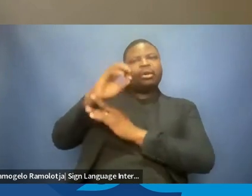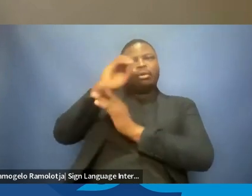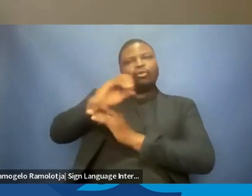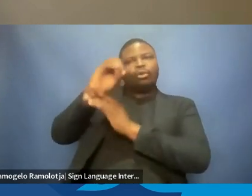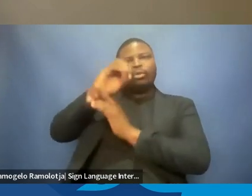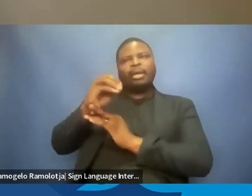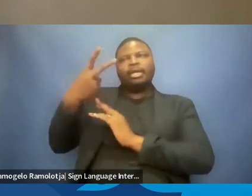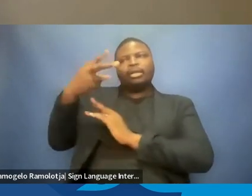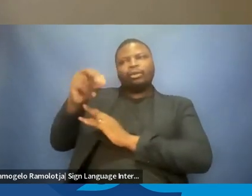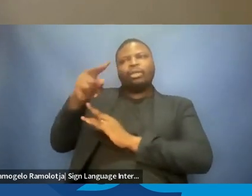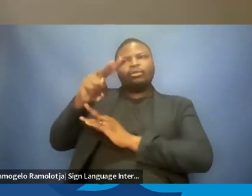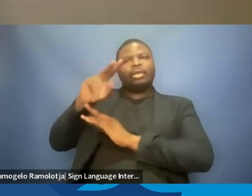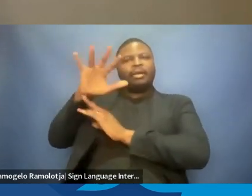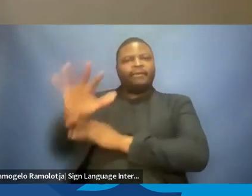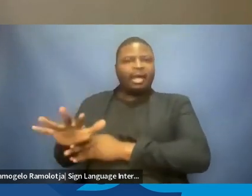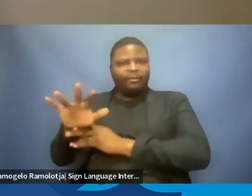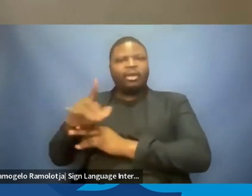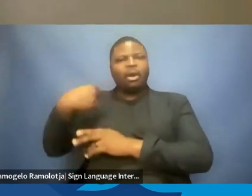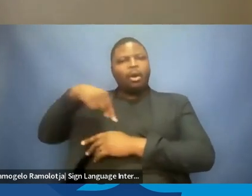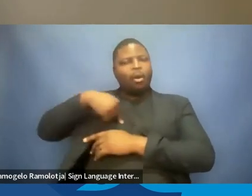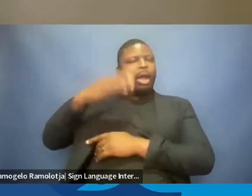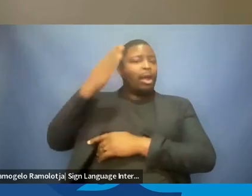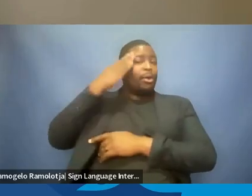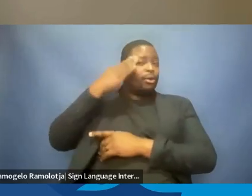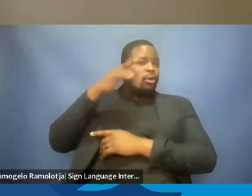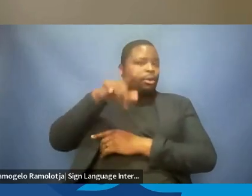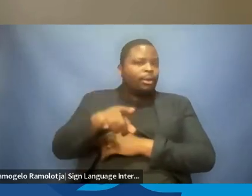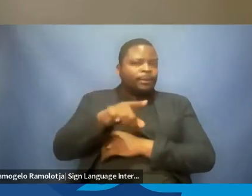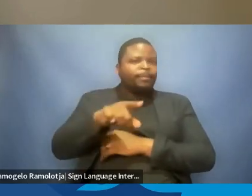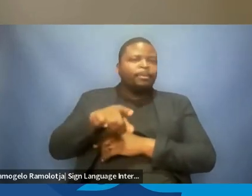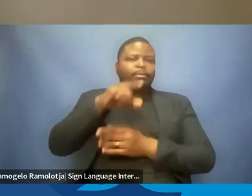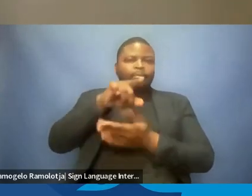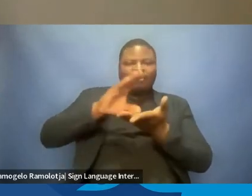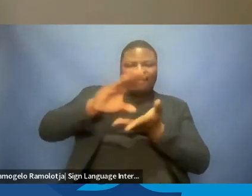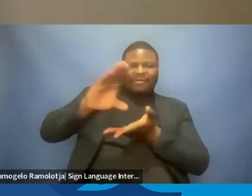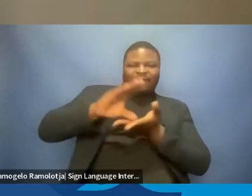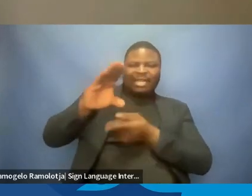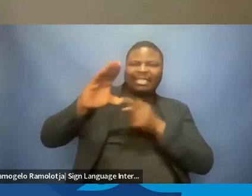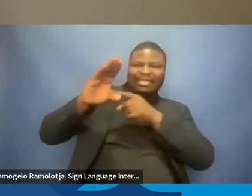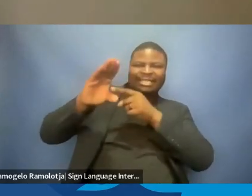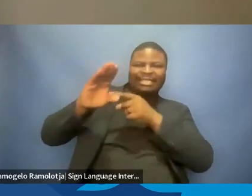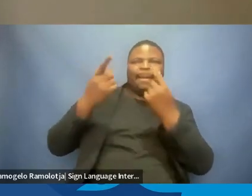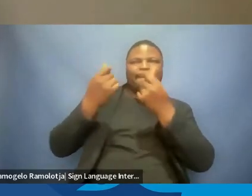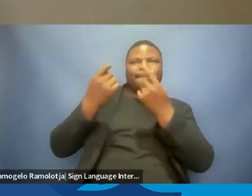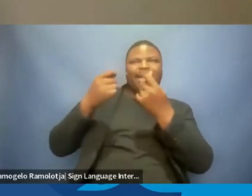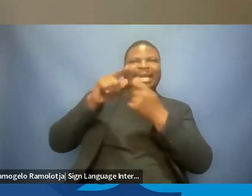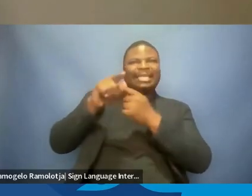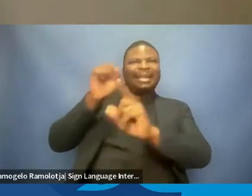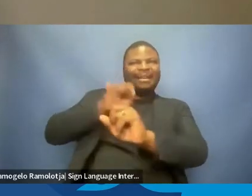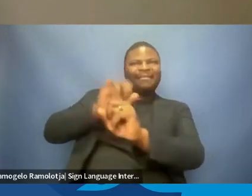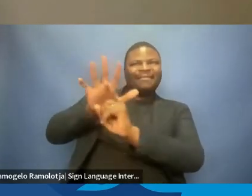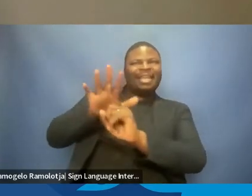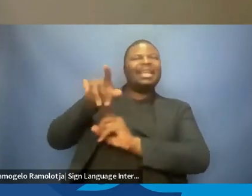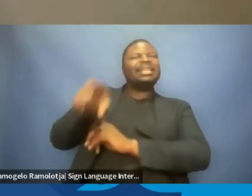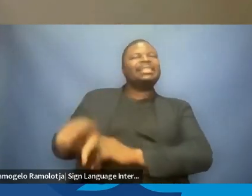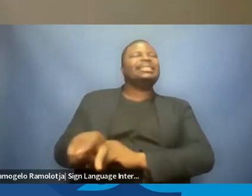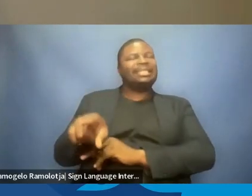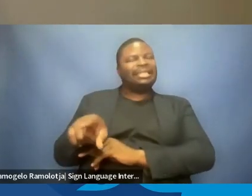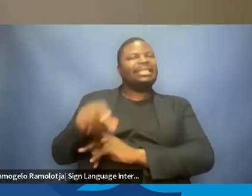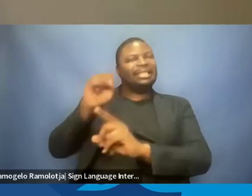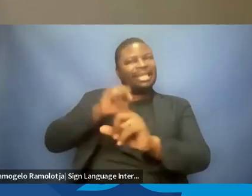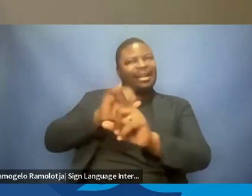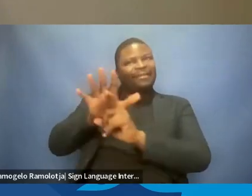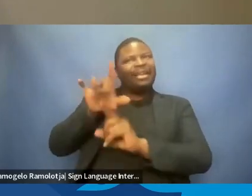aware that the funding environment has placed considerable strain on implementation arrangements, especially for